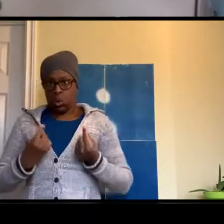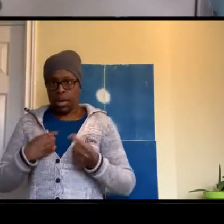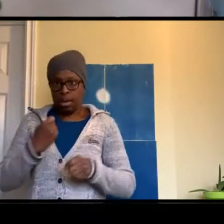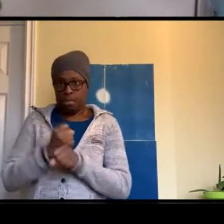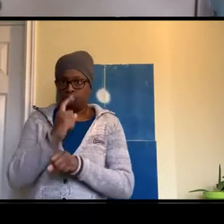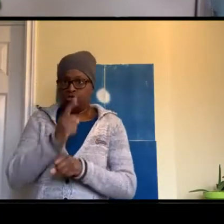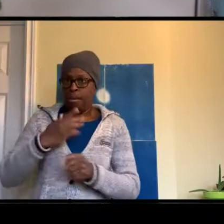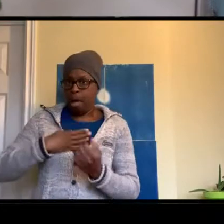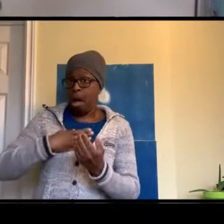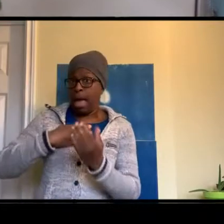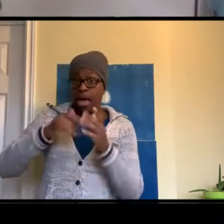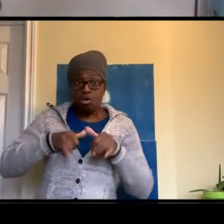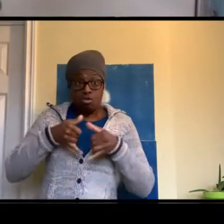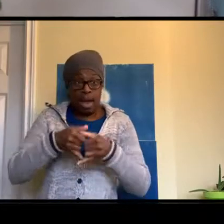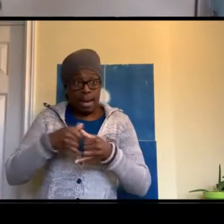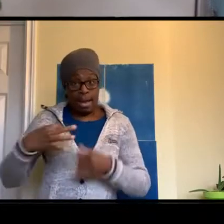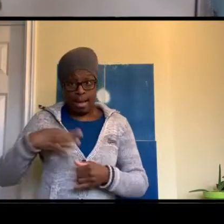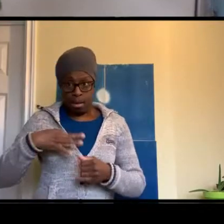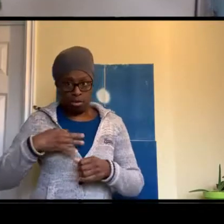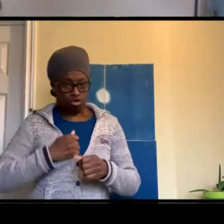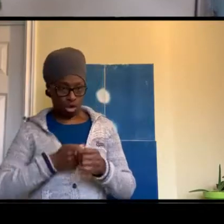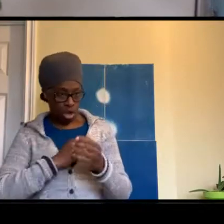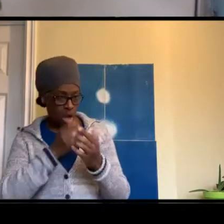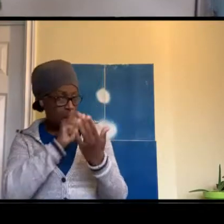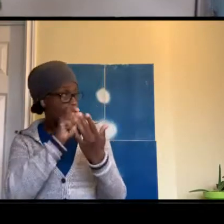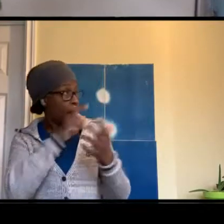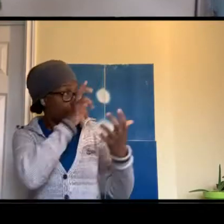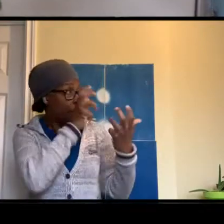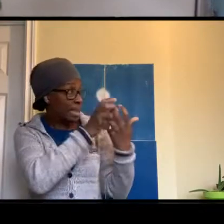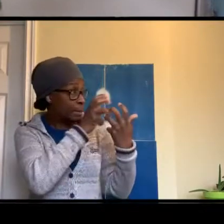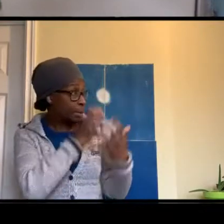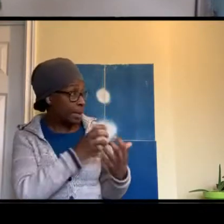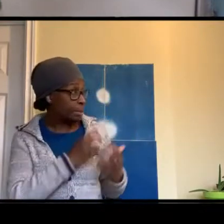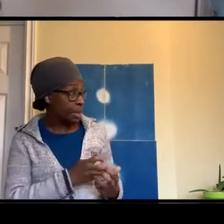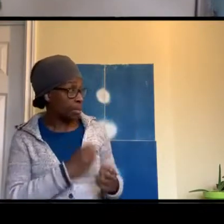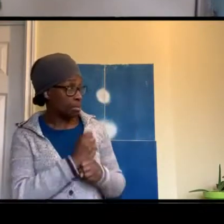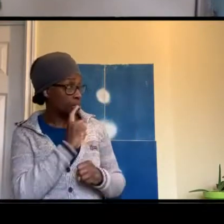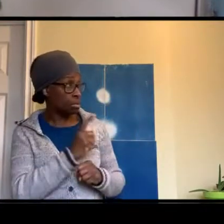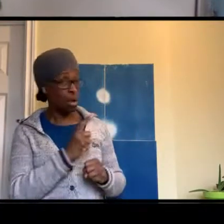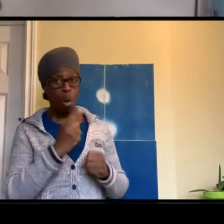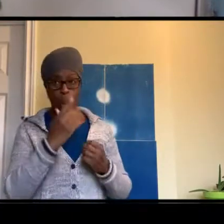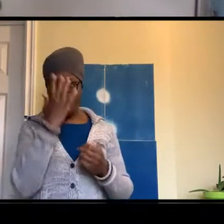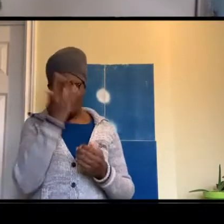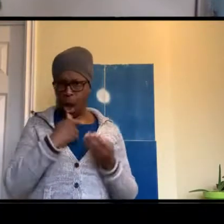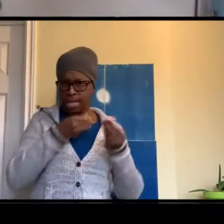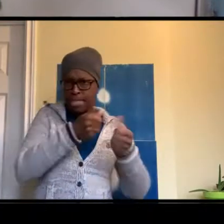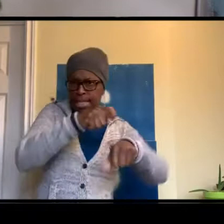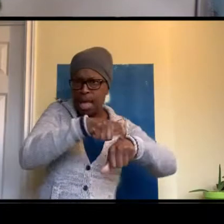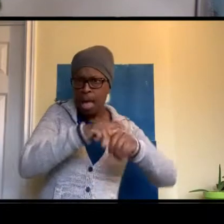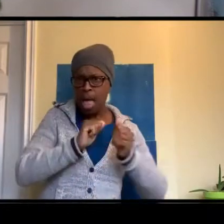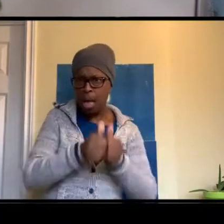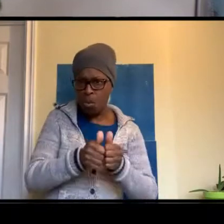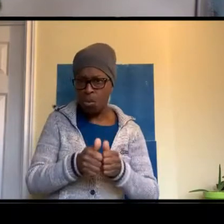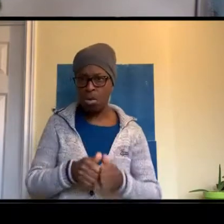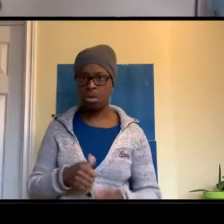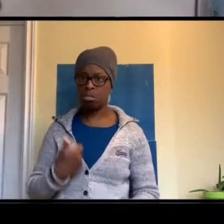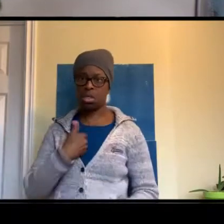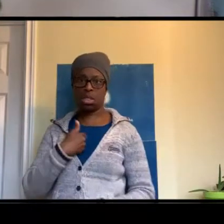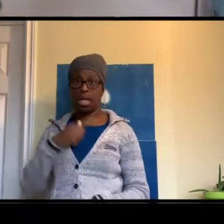with ADHD, like I need to know that I need to know what's more important so that I don't spend too much